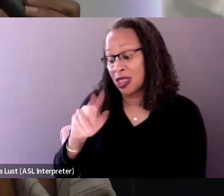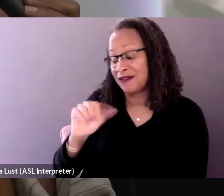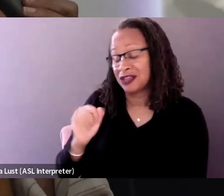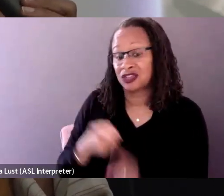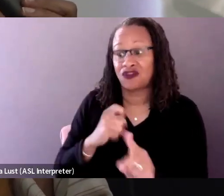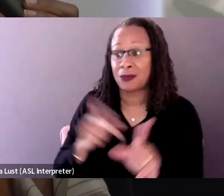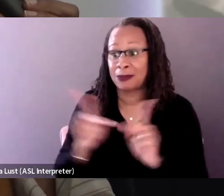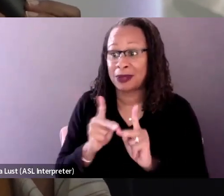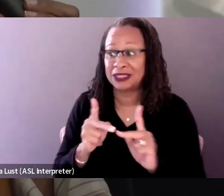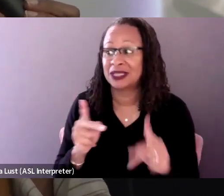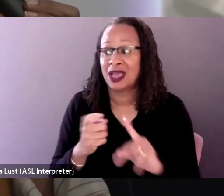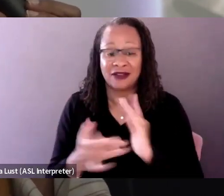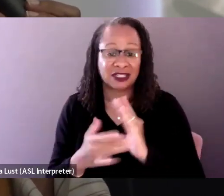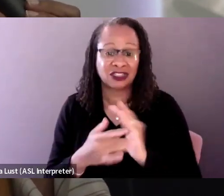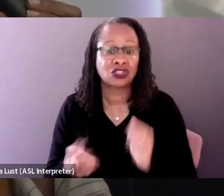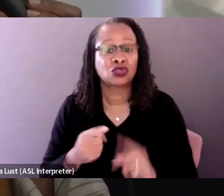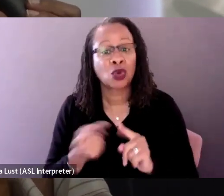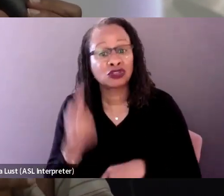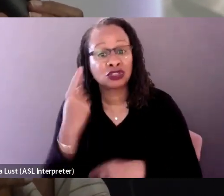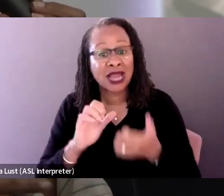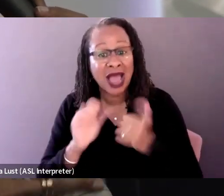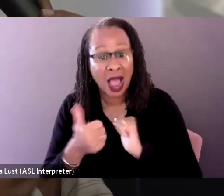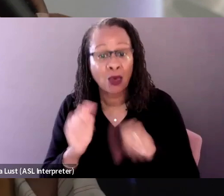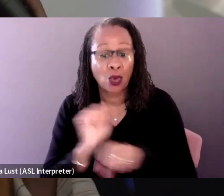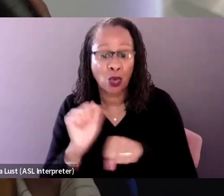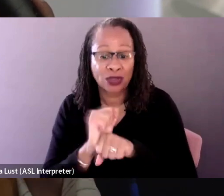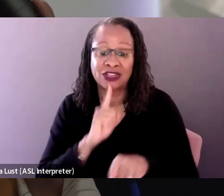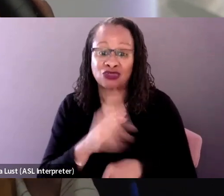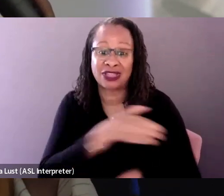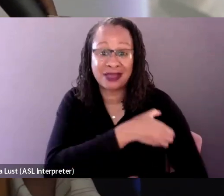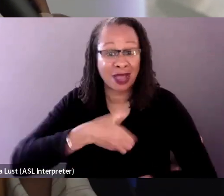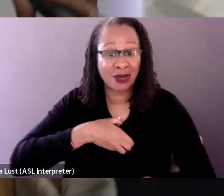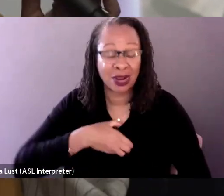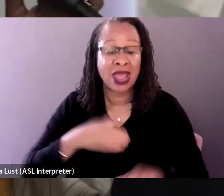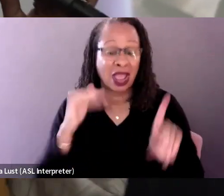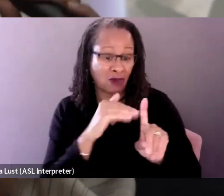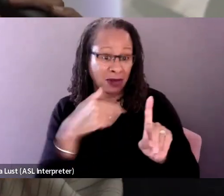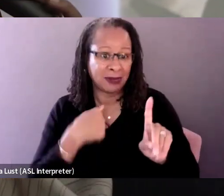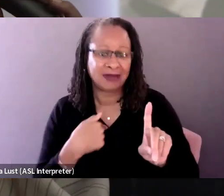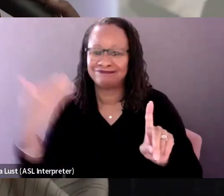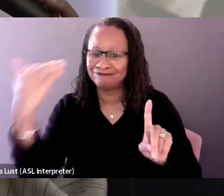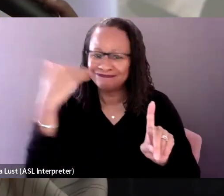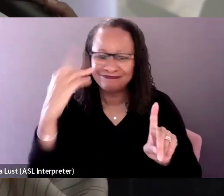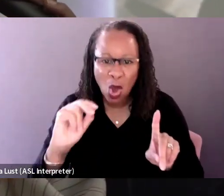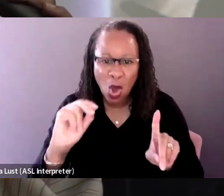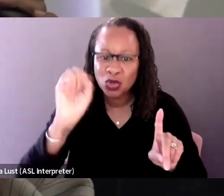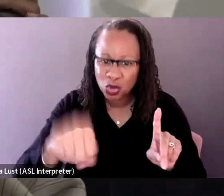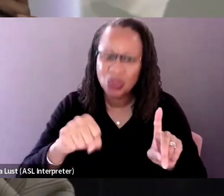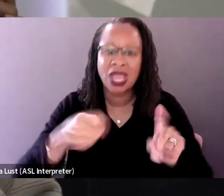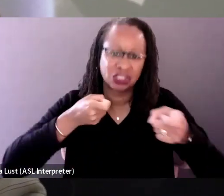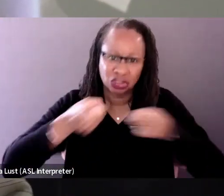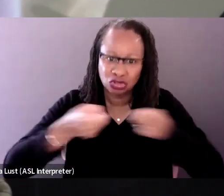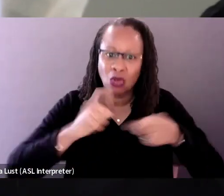works, has really empowered me and reminded me, no, you can take control of your digital hygiene, and you can call a data broker and ask them